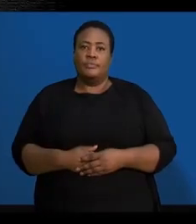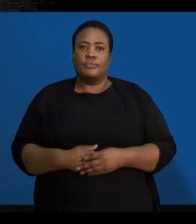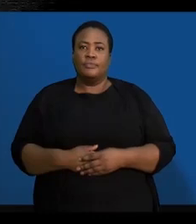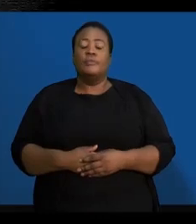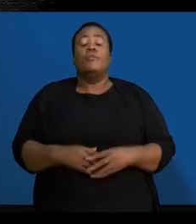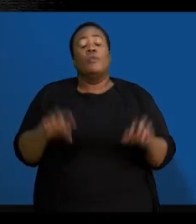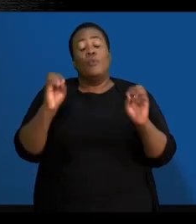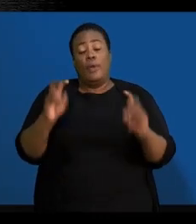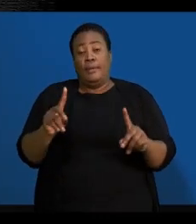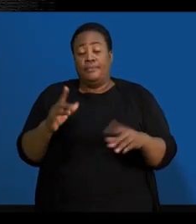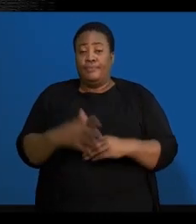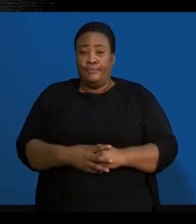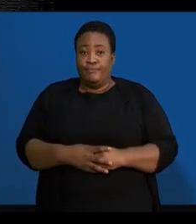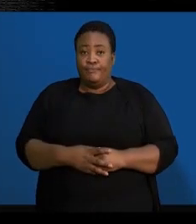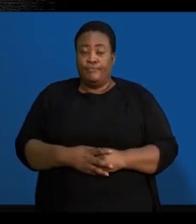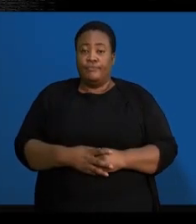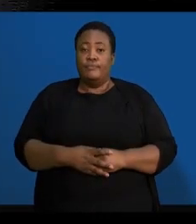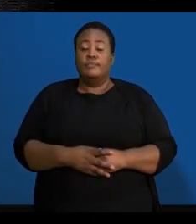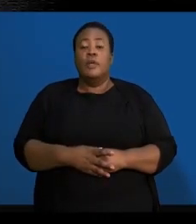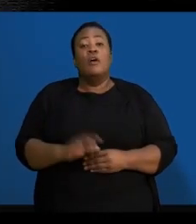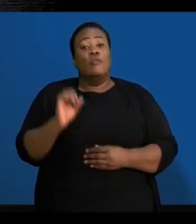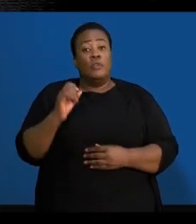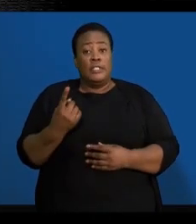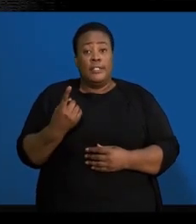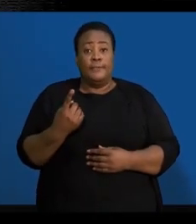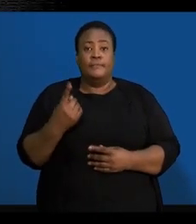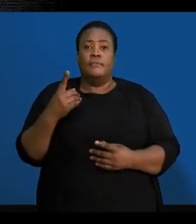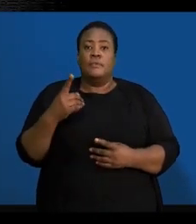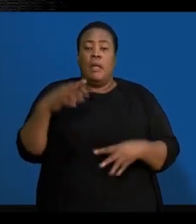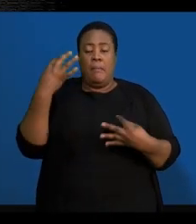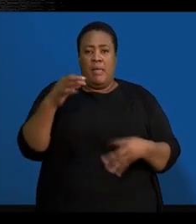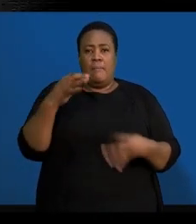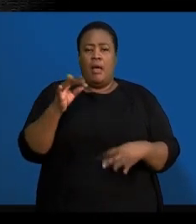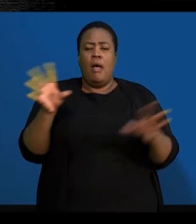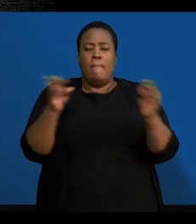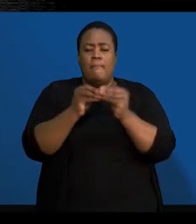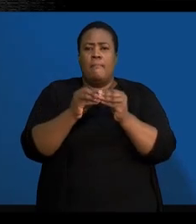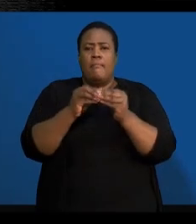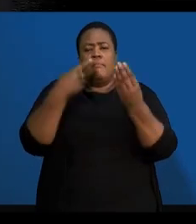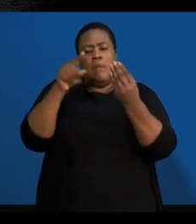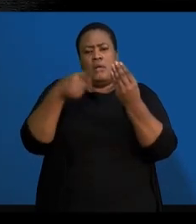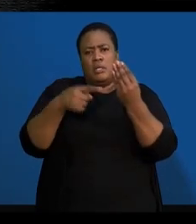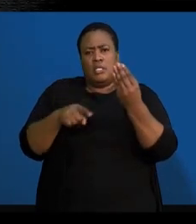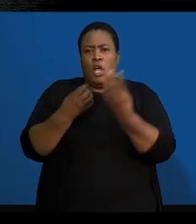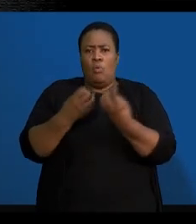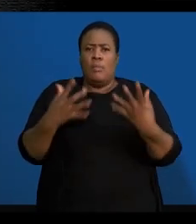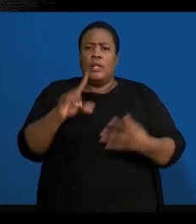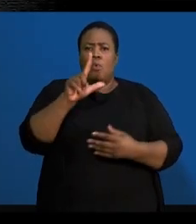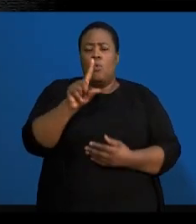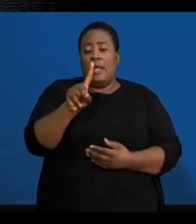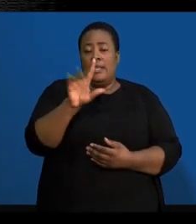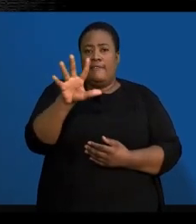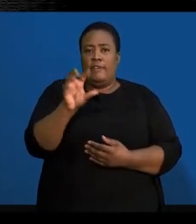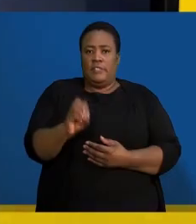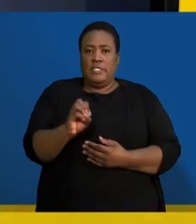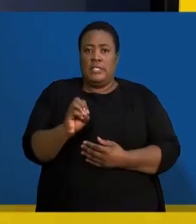So, first of all, your paper is out of 150 marks and it's 3 hours long. Now, that is very,